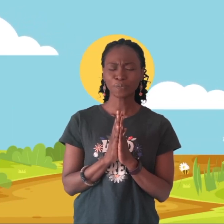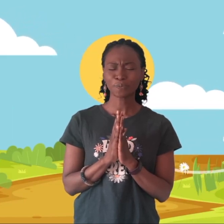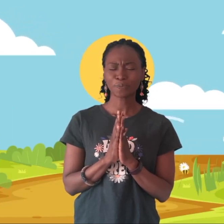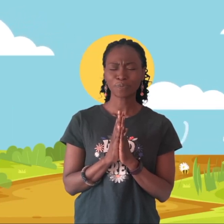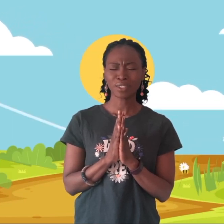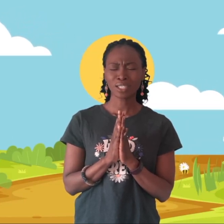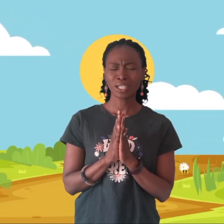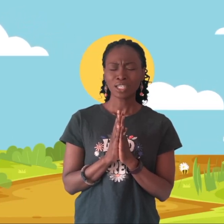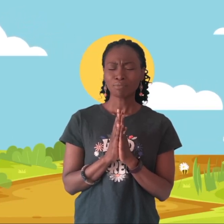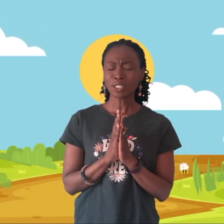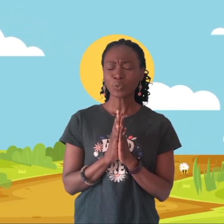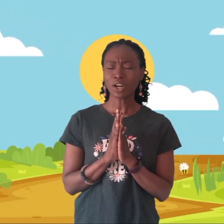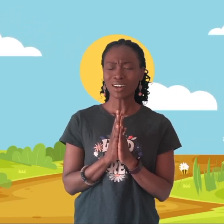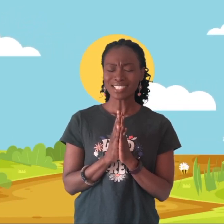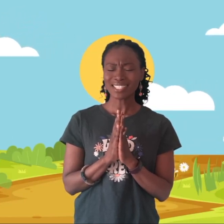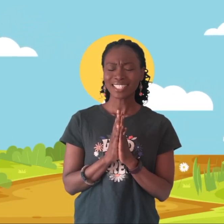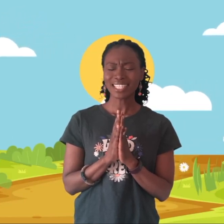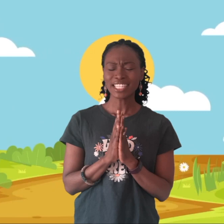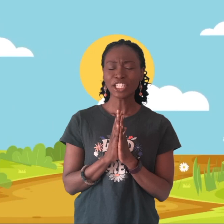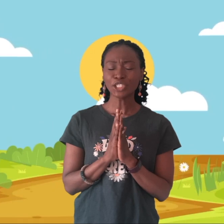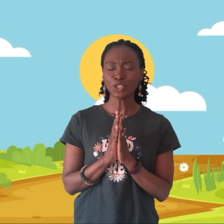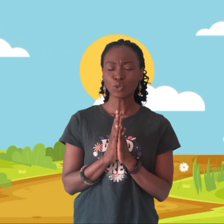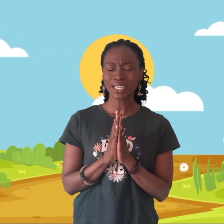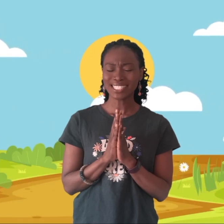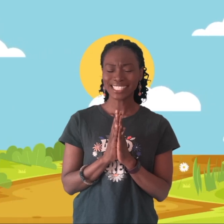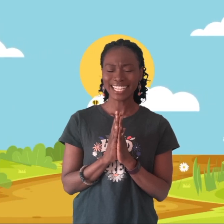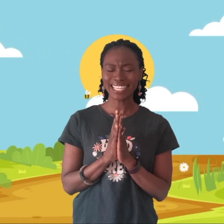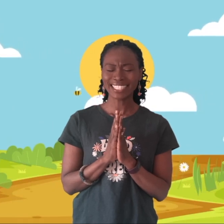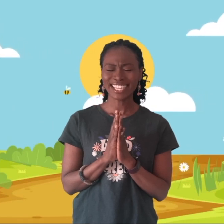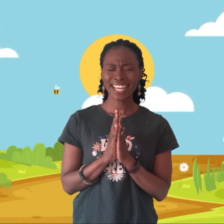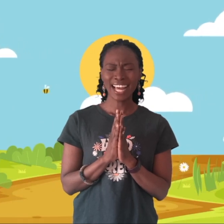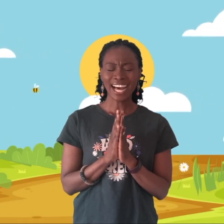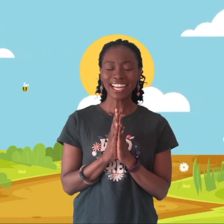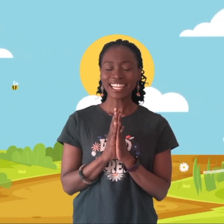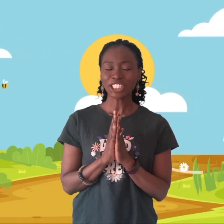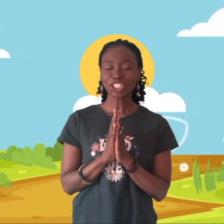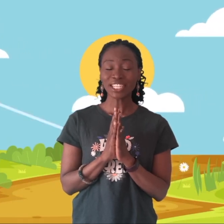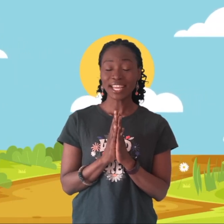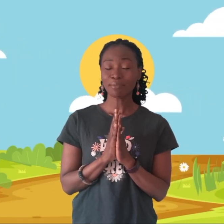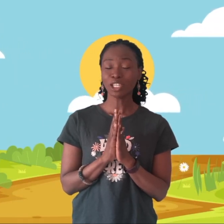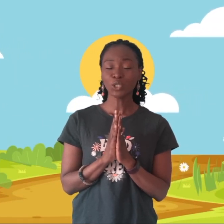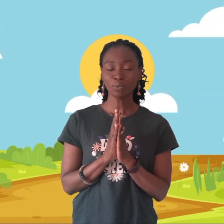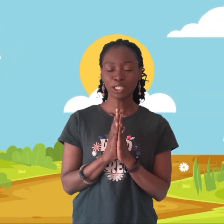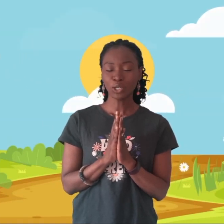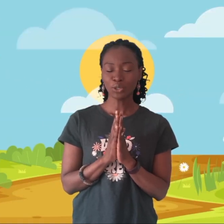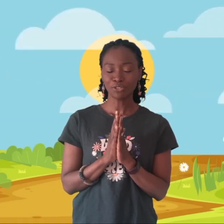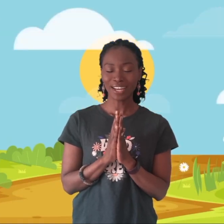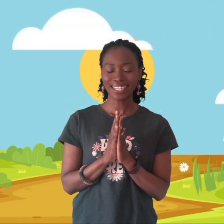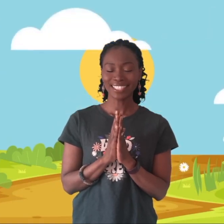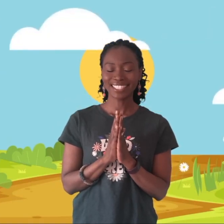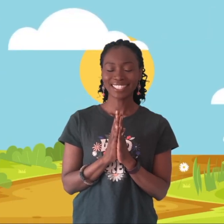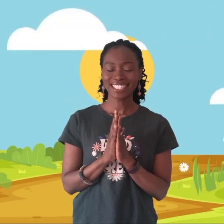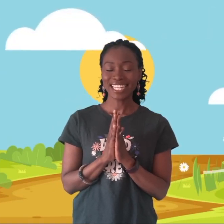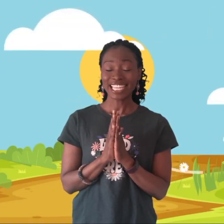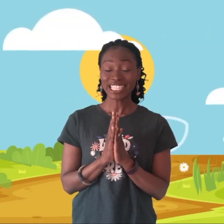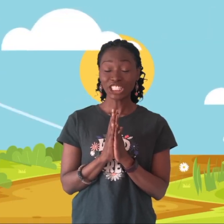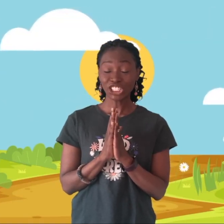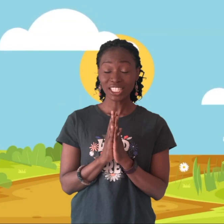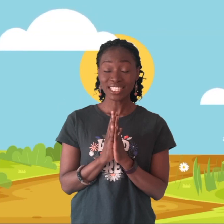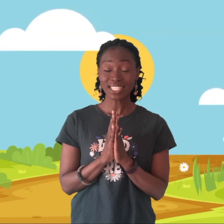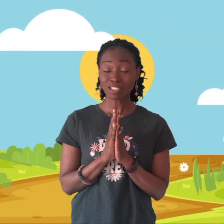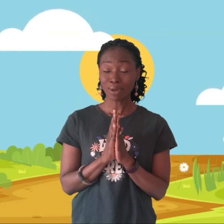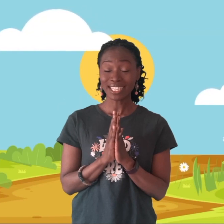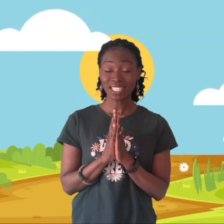you. Meet with us in a new way today, and let your name alone be glorified.